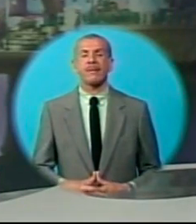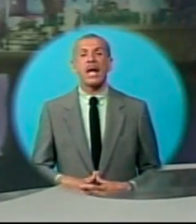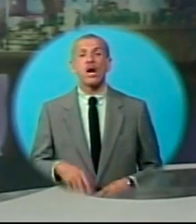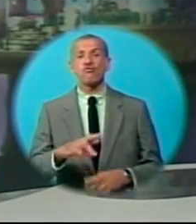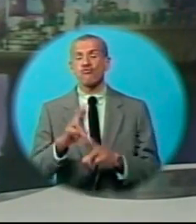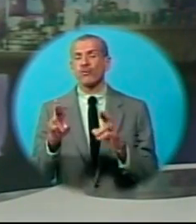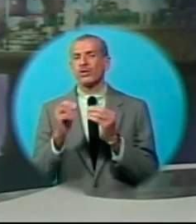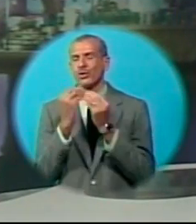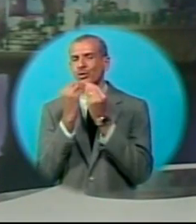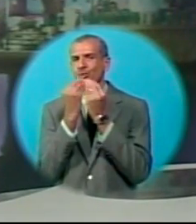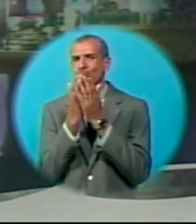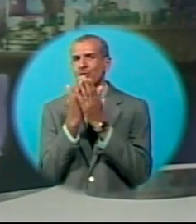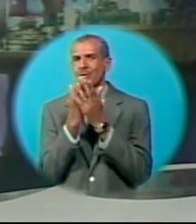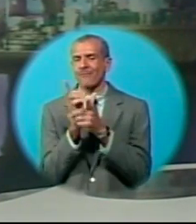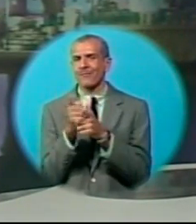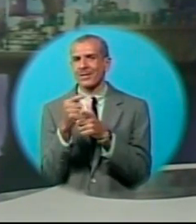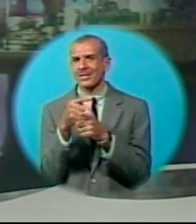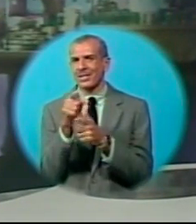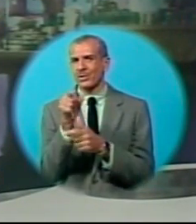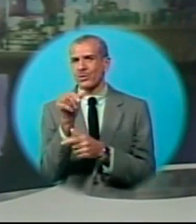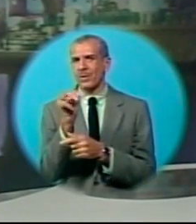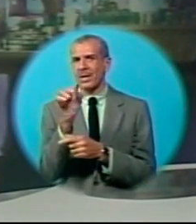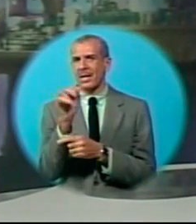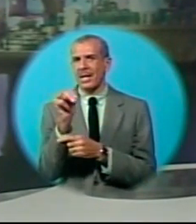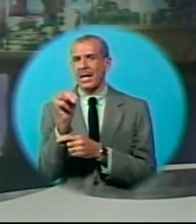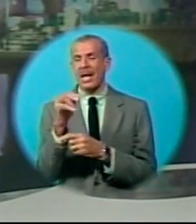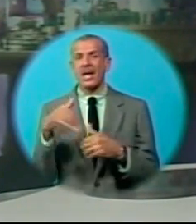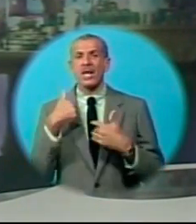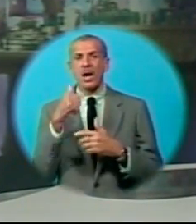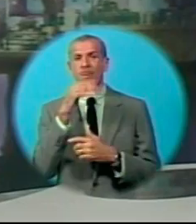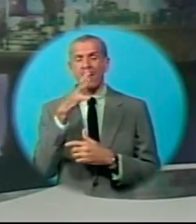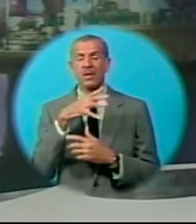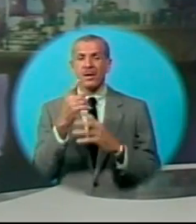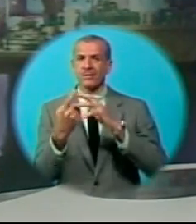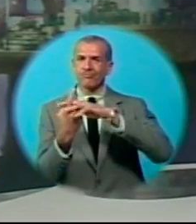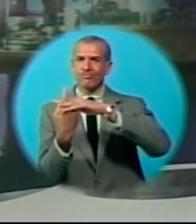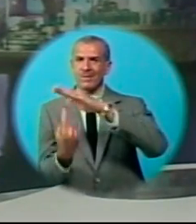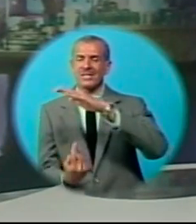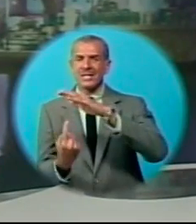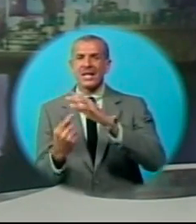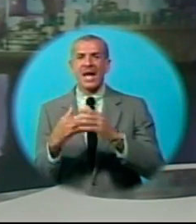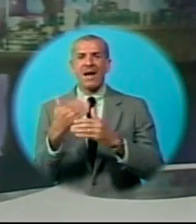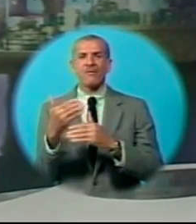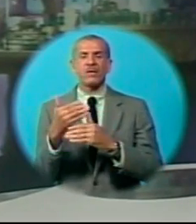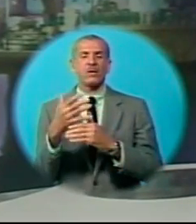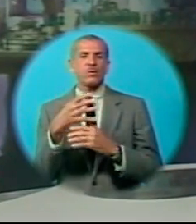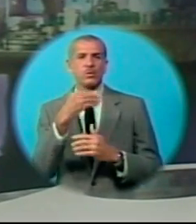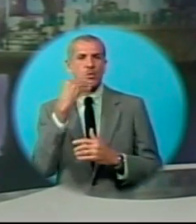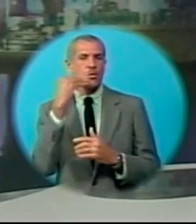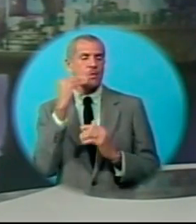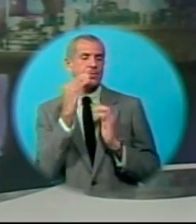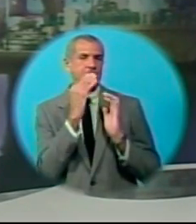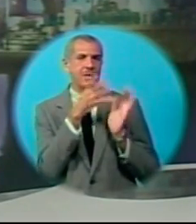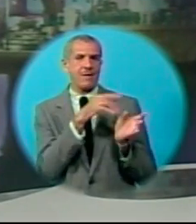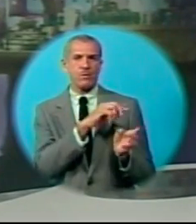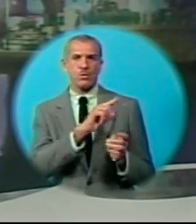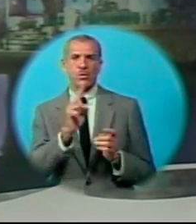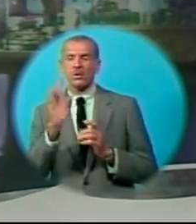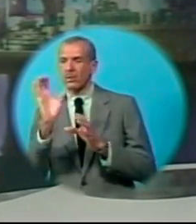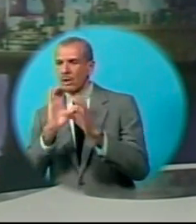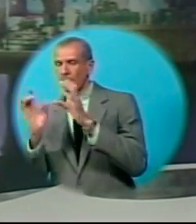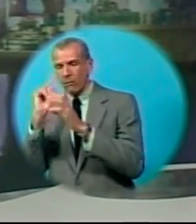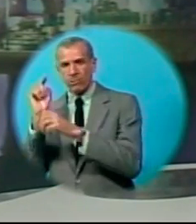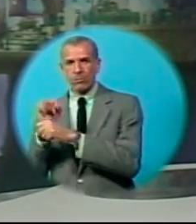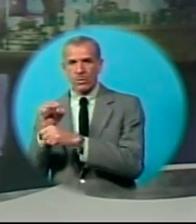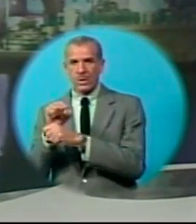Regional news now. First, in Guyana, a young mother remains missing months after leaving home in search of a job. And police are trying to